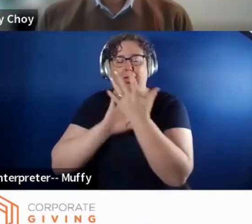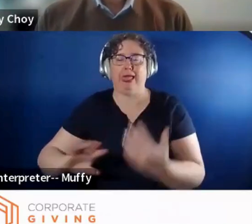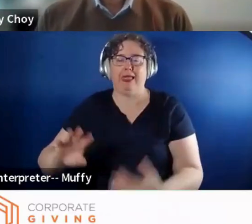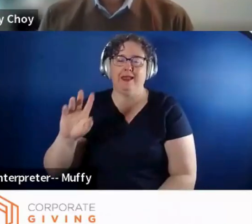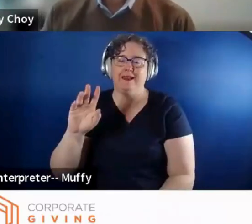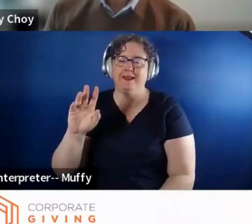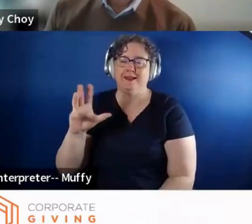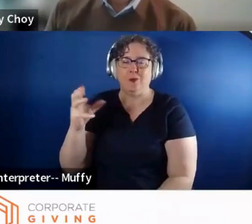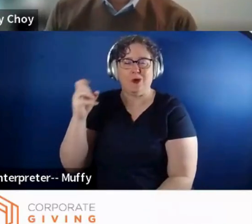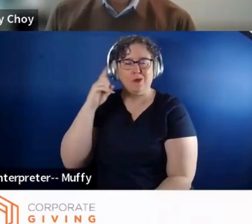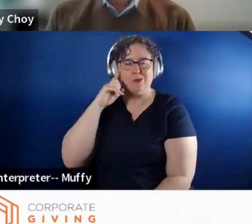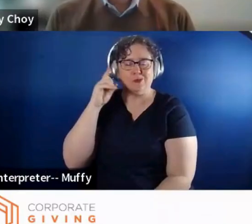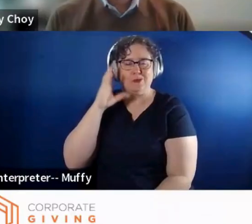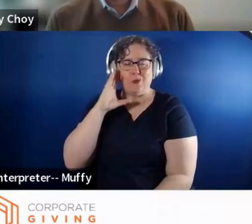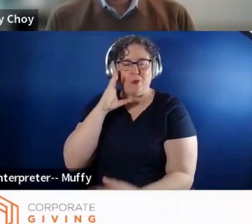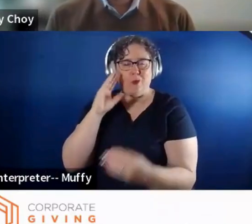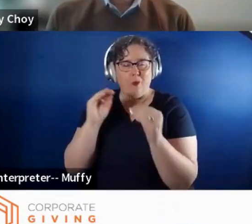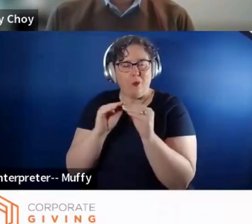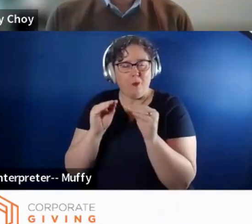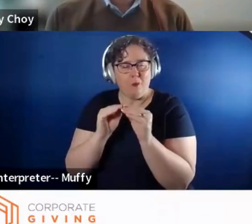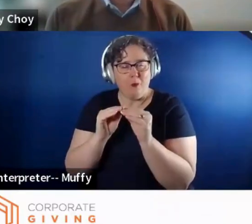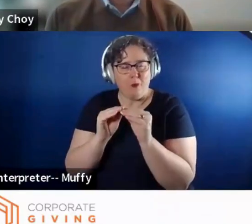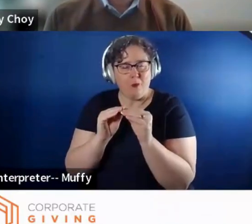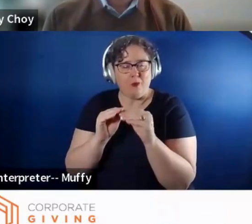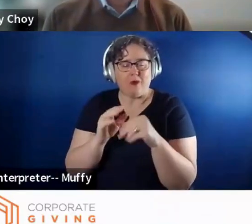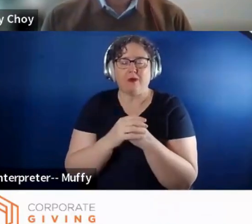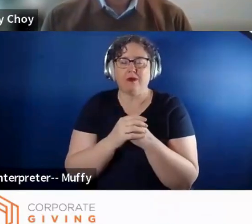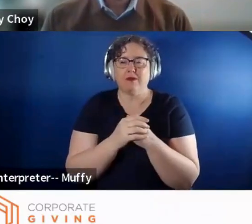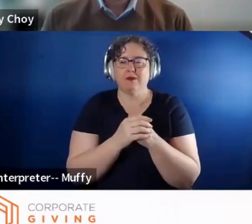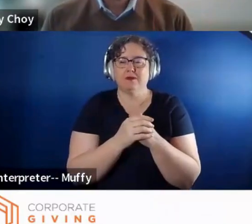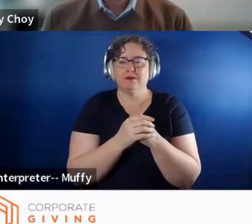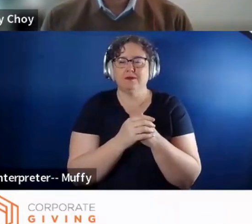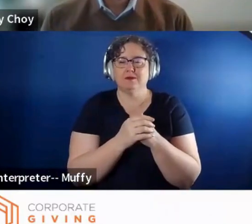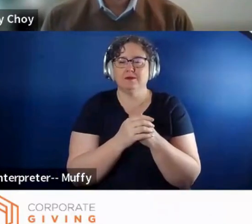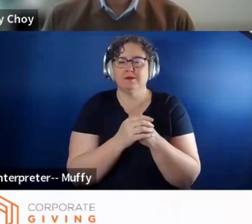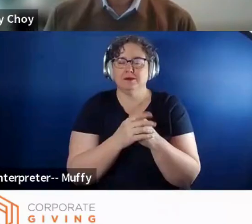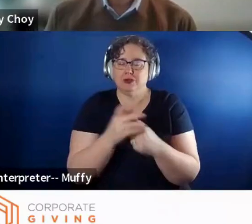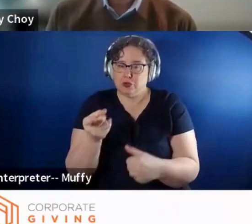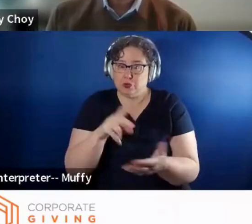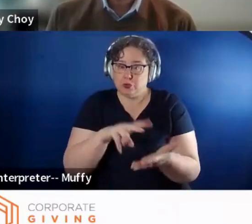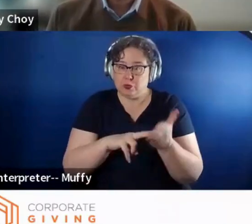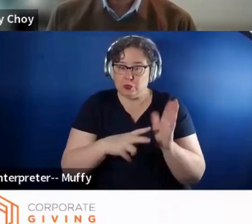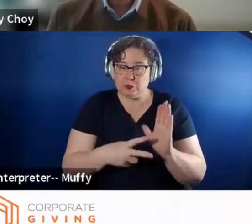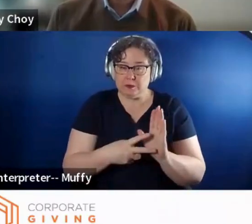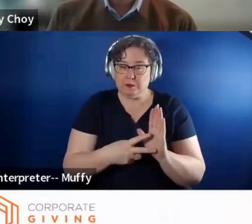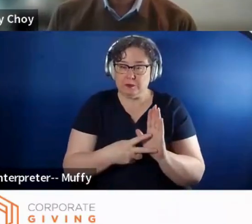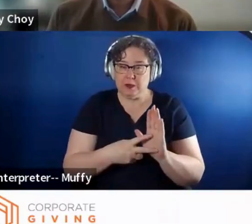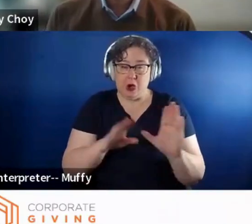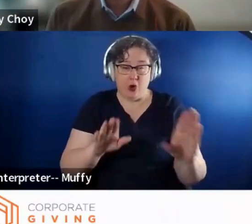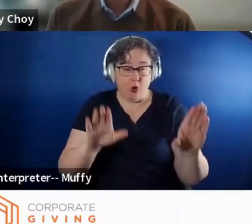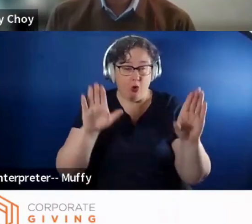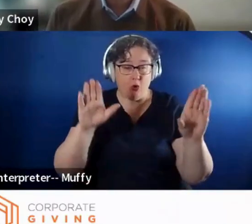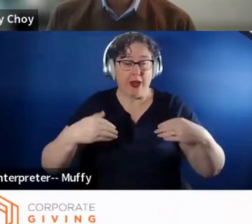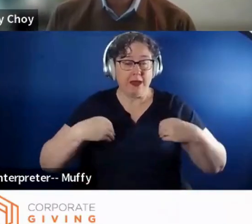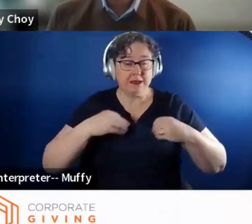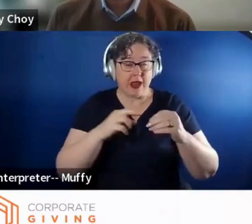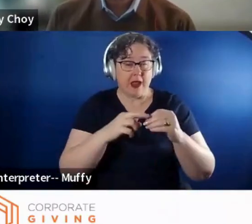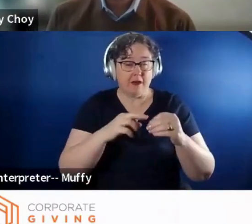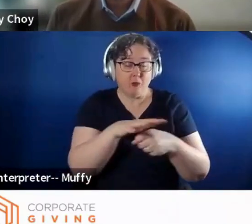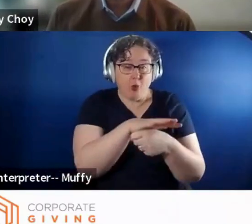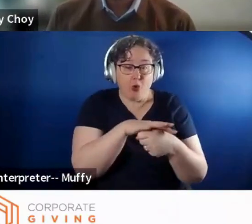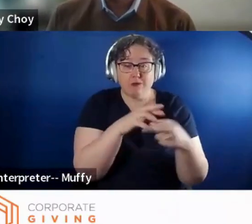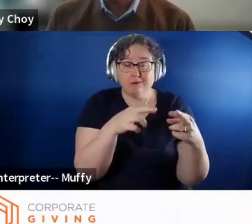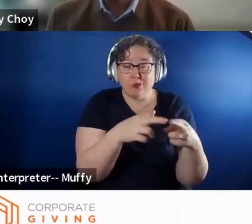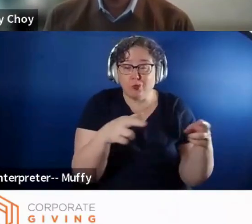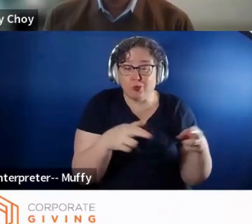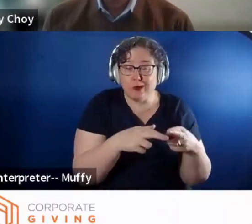logo soup. And I think, you know, are you saying that it's great to have more regional sponsors? Yeah, if you could just talk a